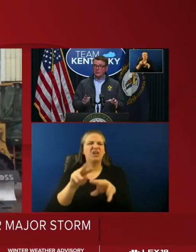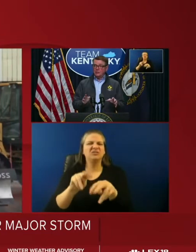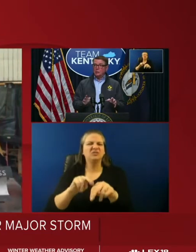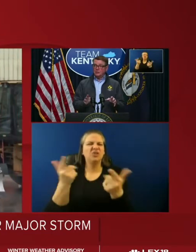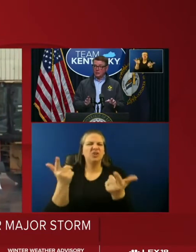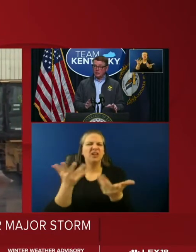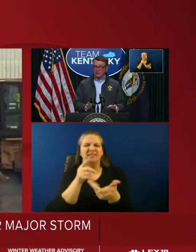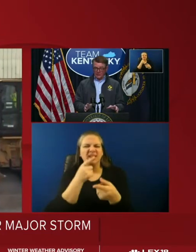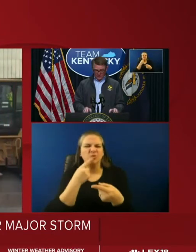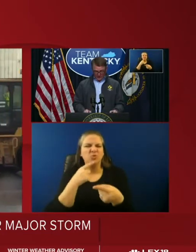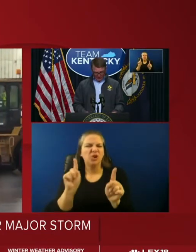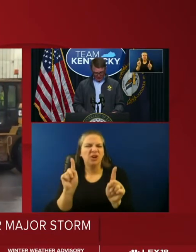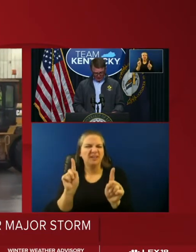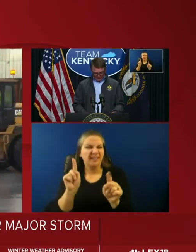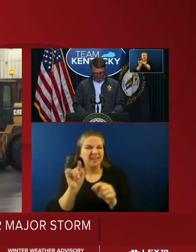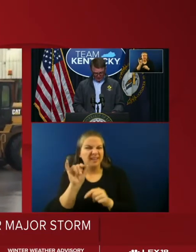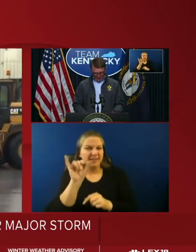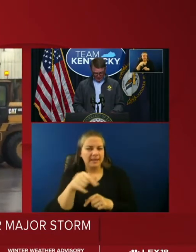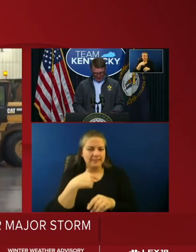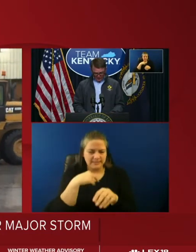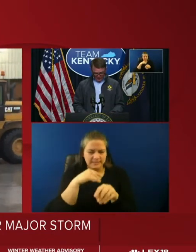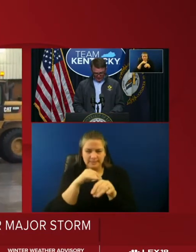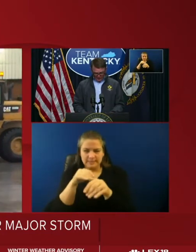icing condition into a slushing condition